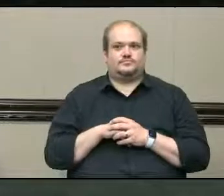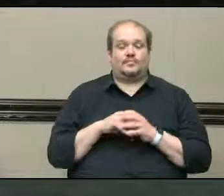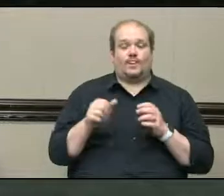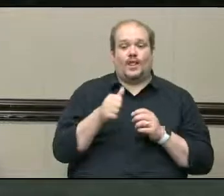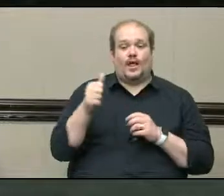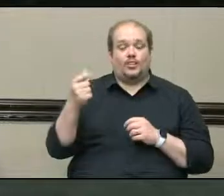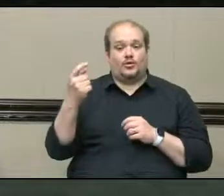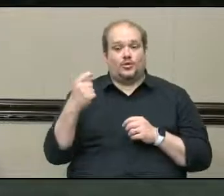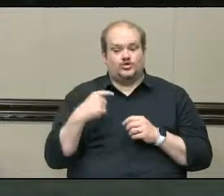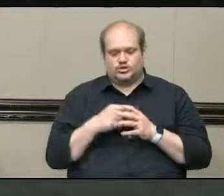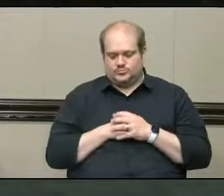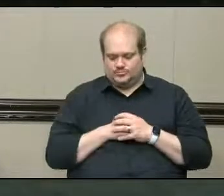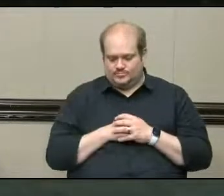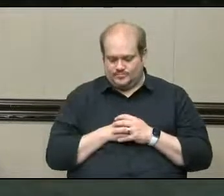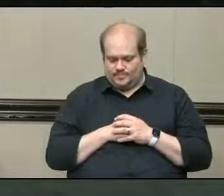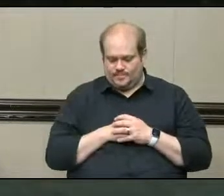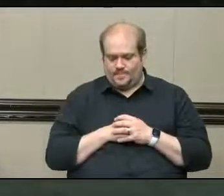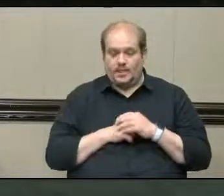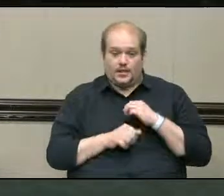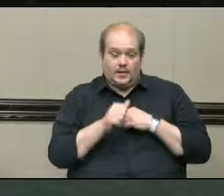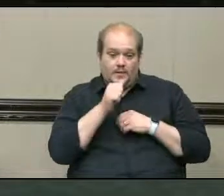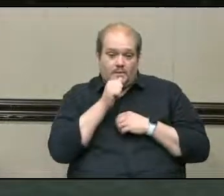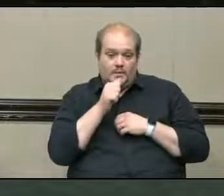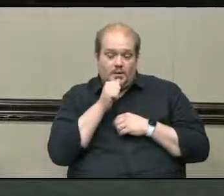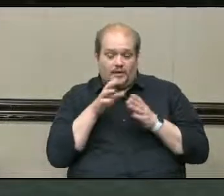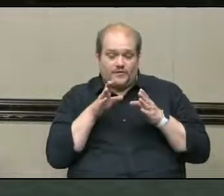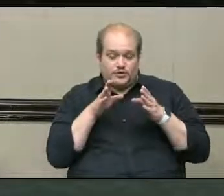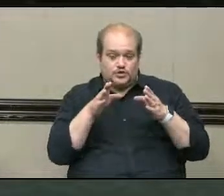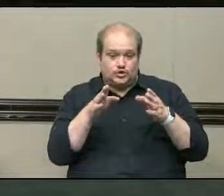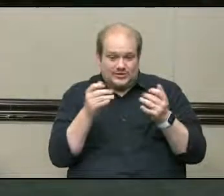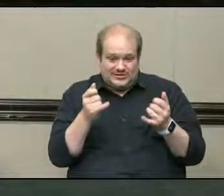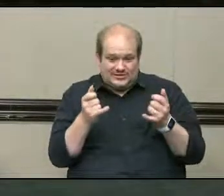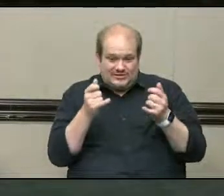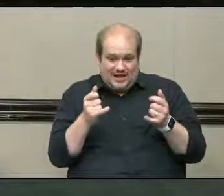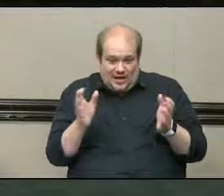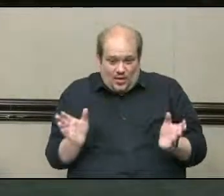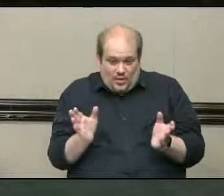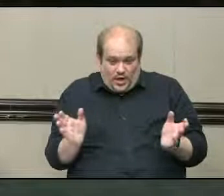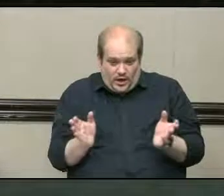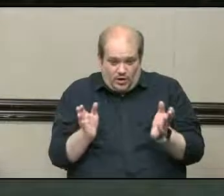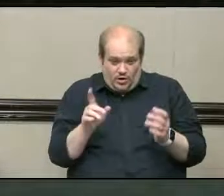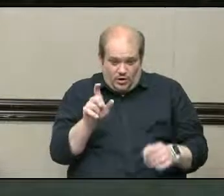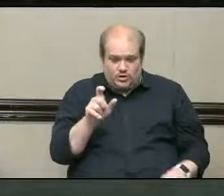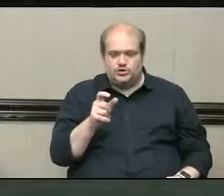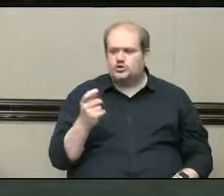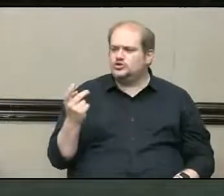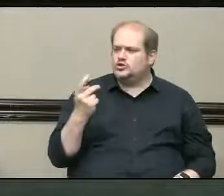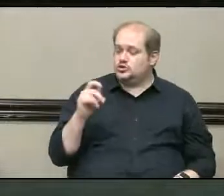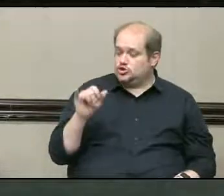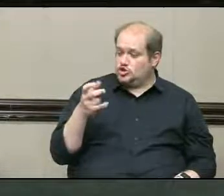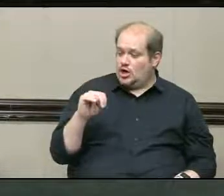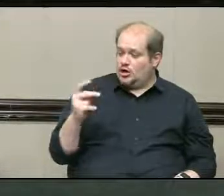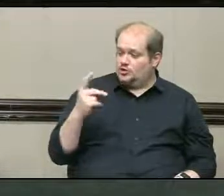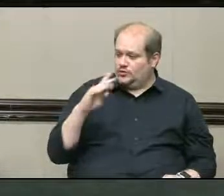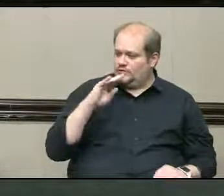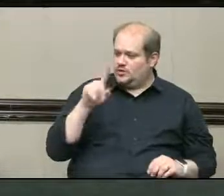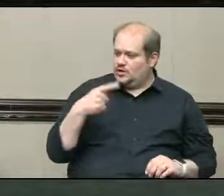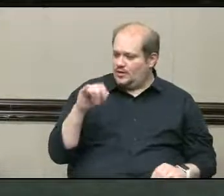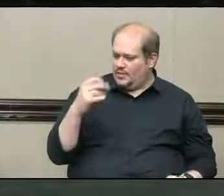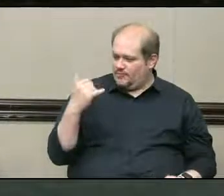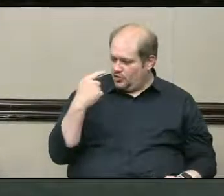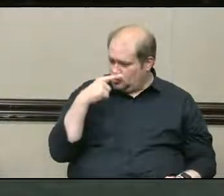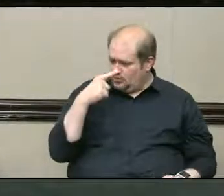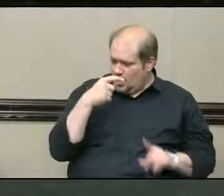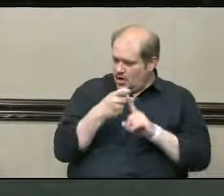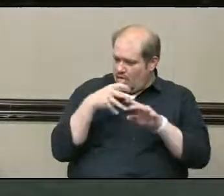Another question is will private streets now be encouraged? And John and you and I have talked about this in the past. Could you